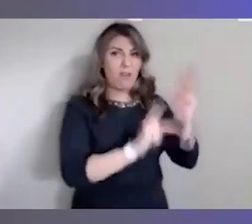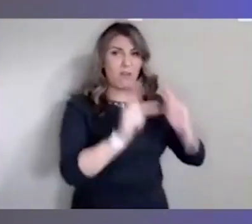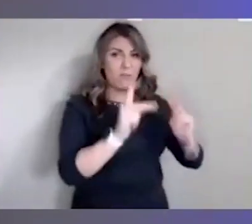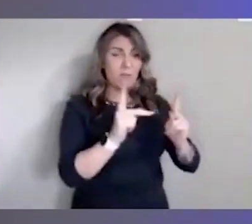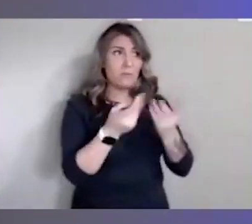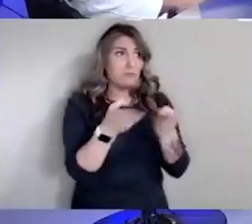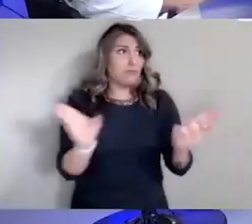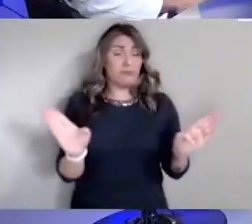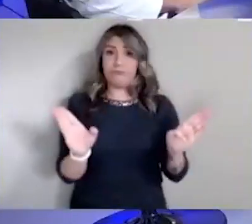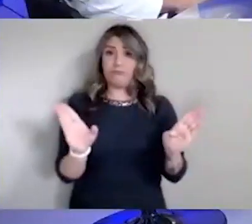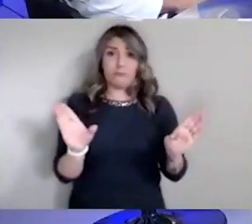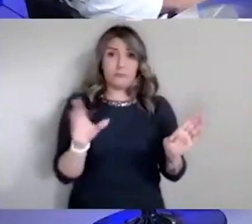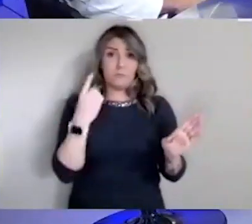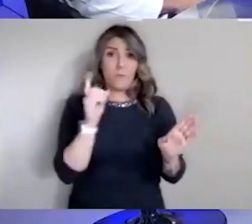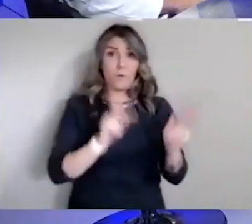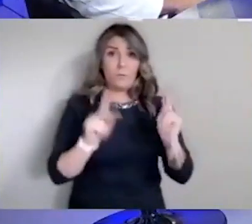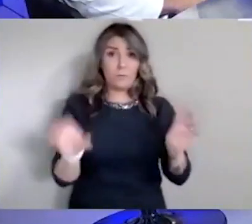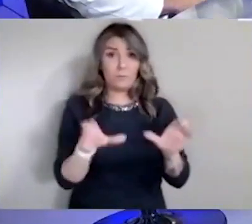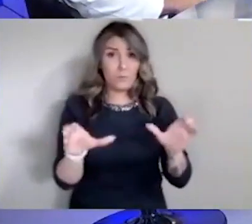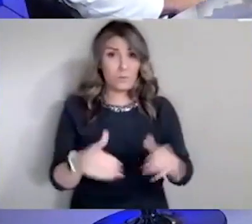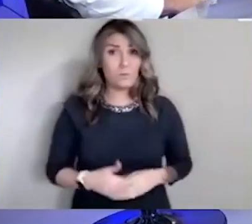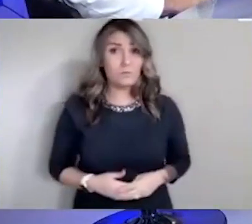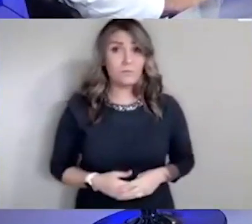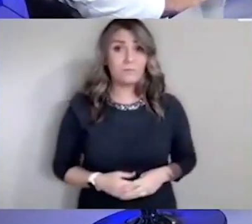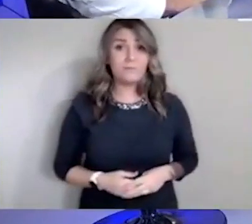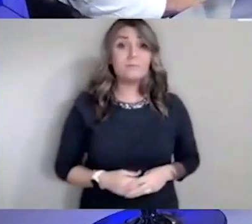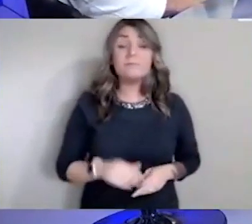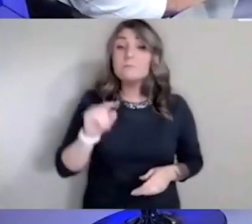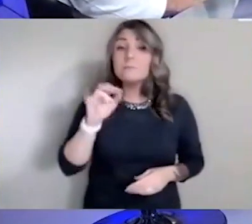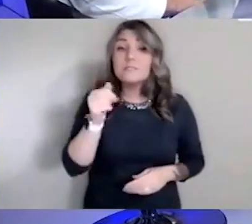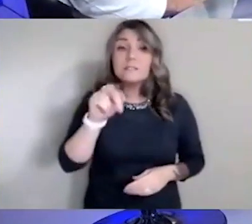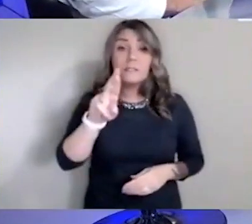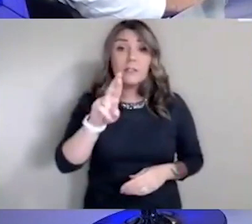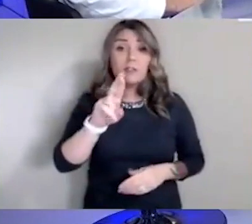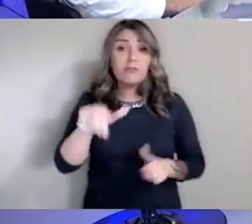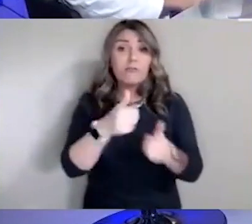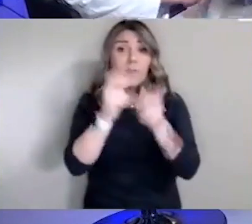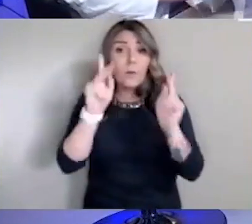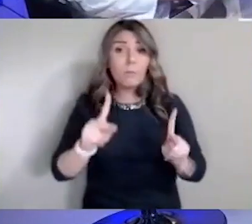do. Ted, a follow-up?